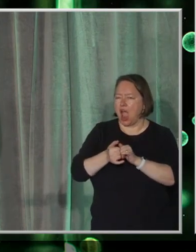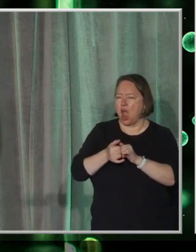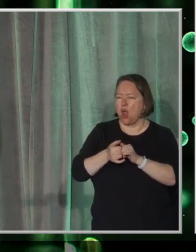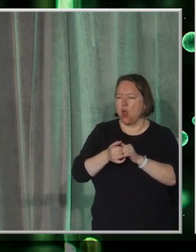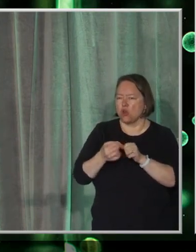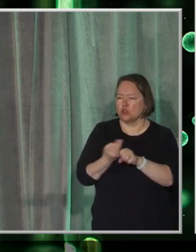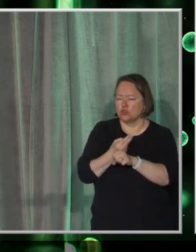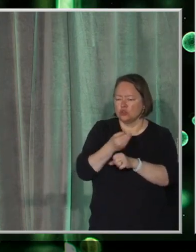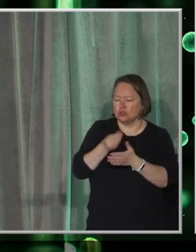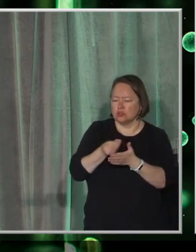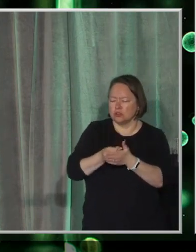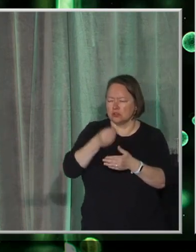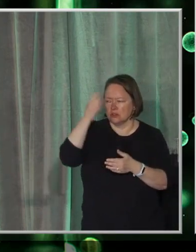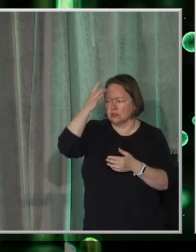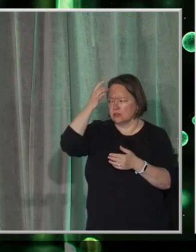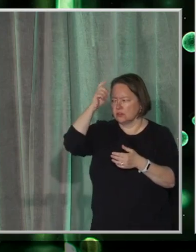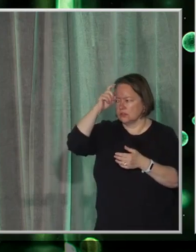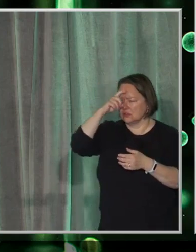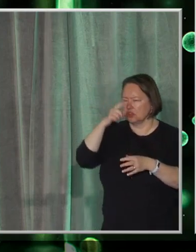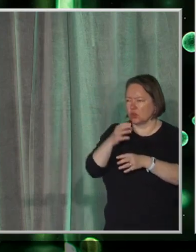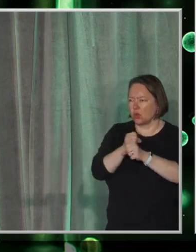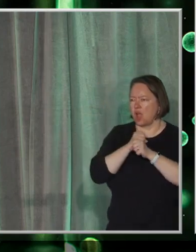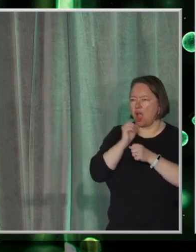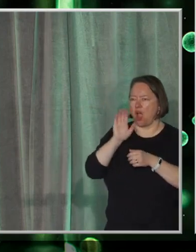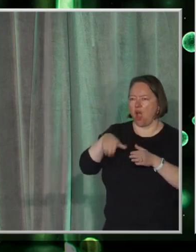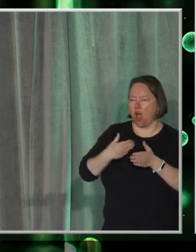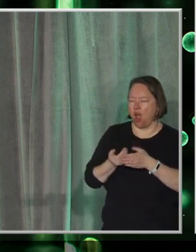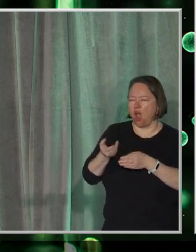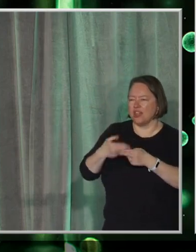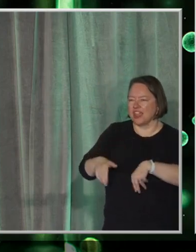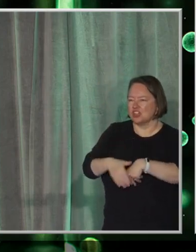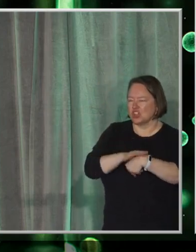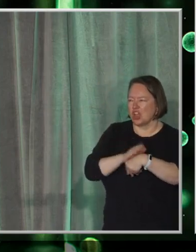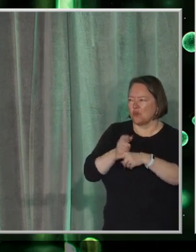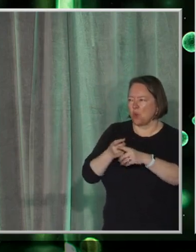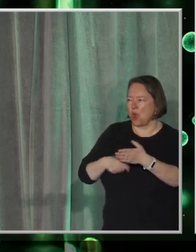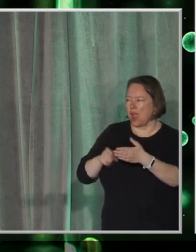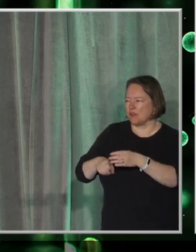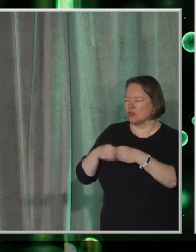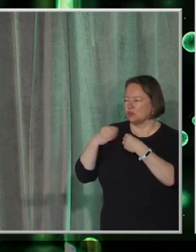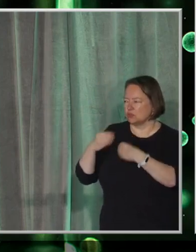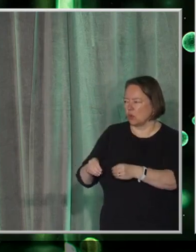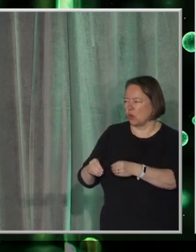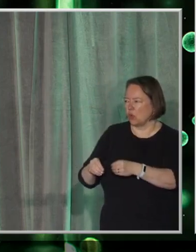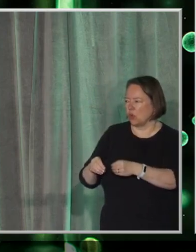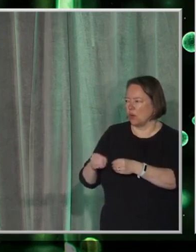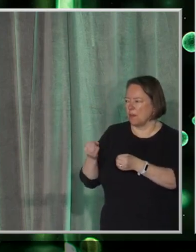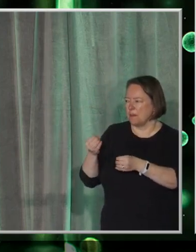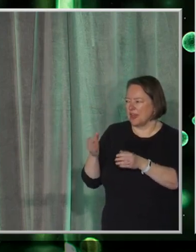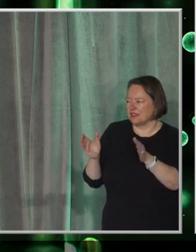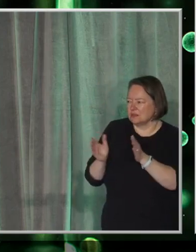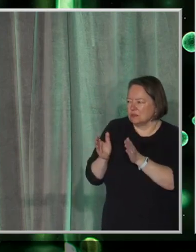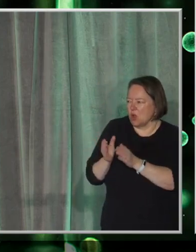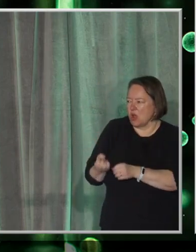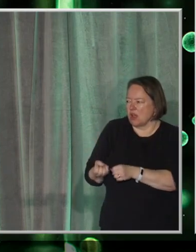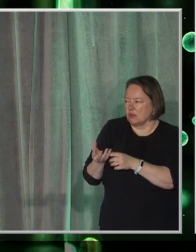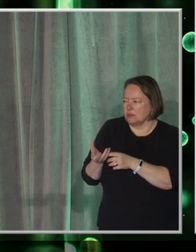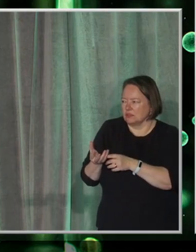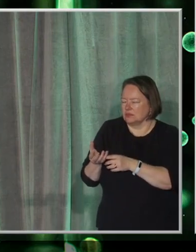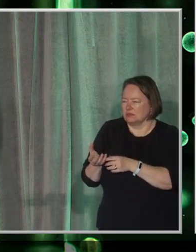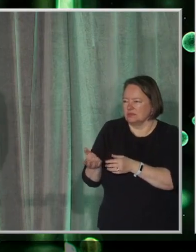effectively acquire all that eggshell from what must be so many small quantity sources?